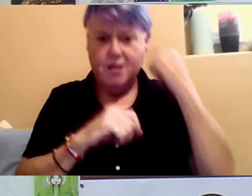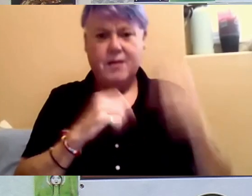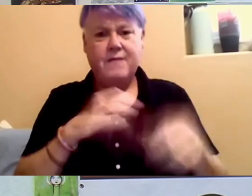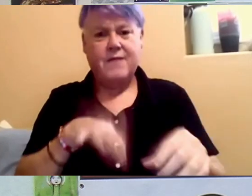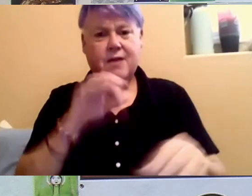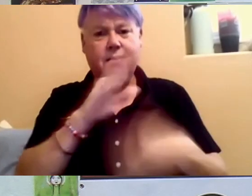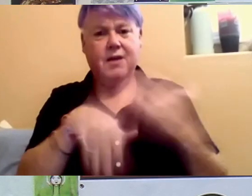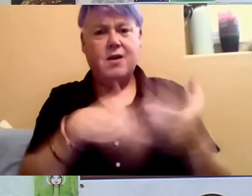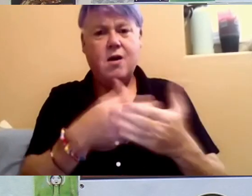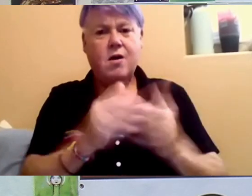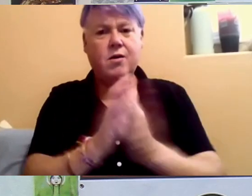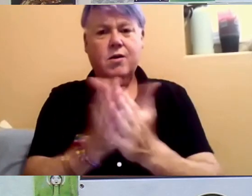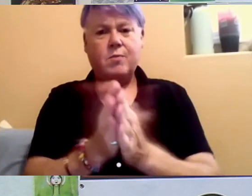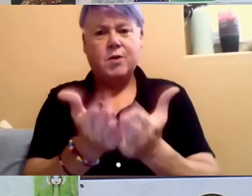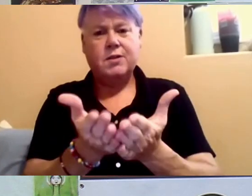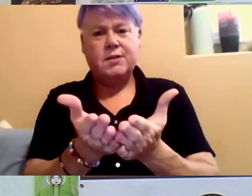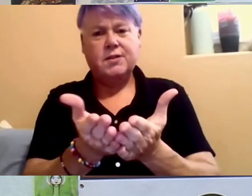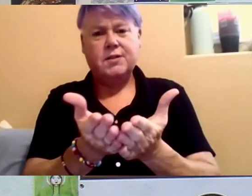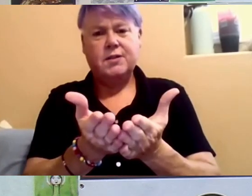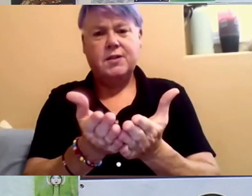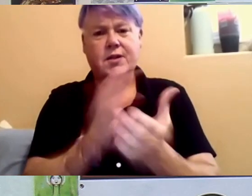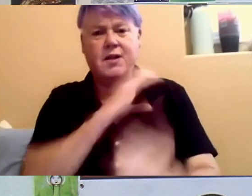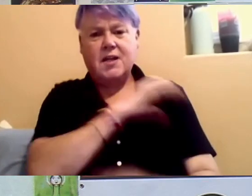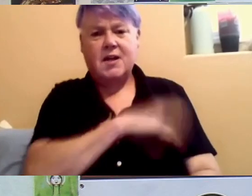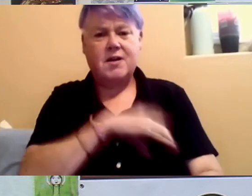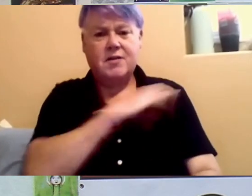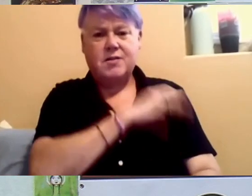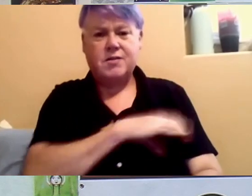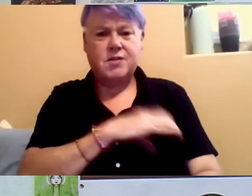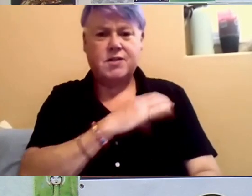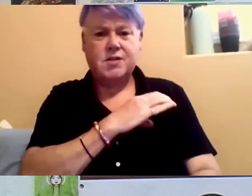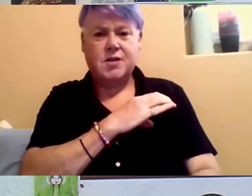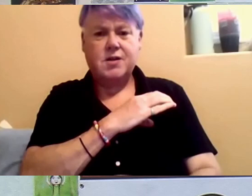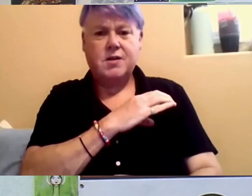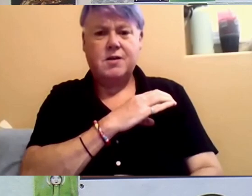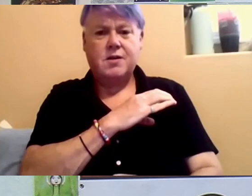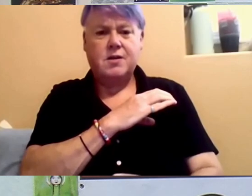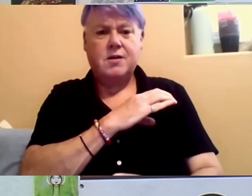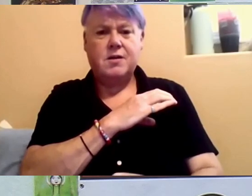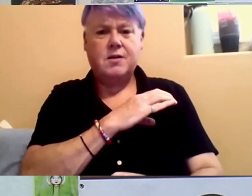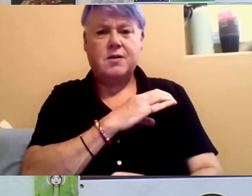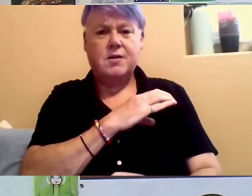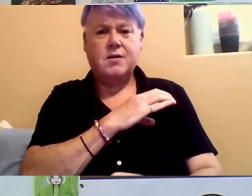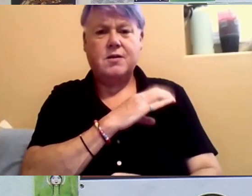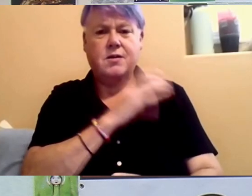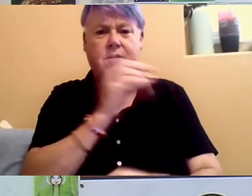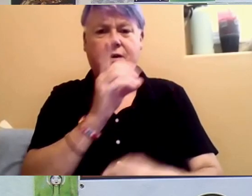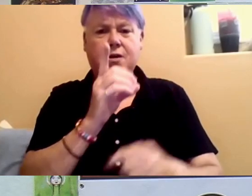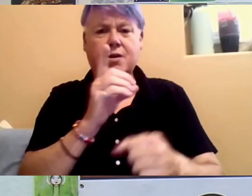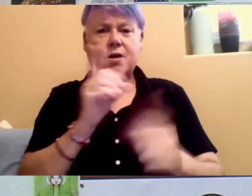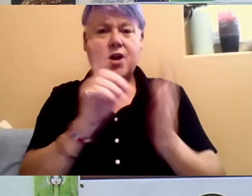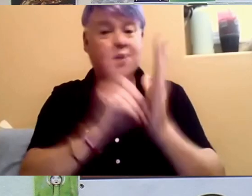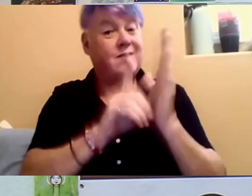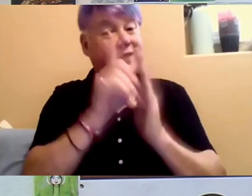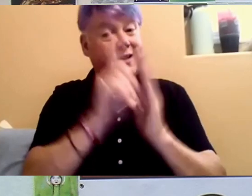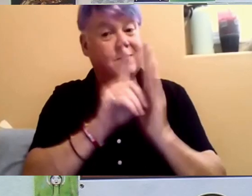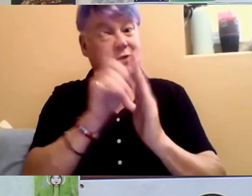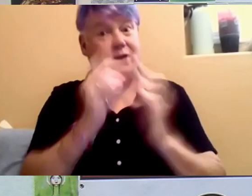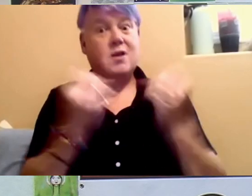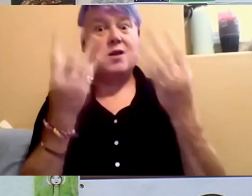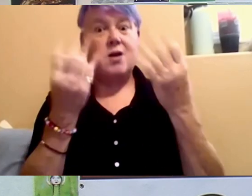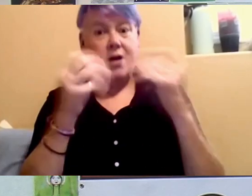you've written, characters are really, the center point for your novels,